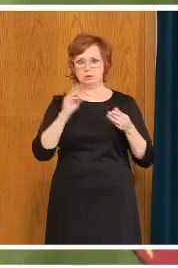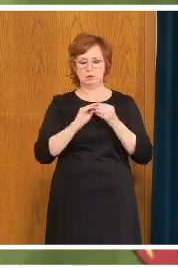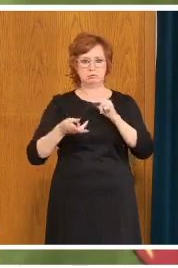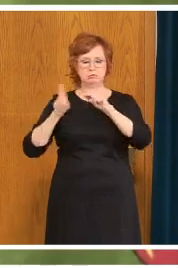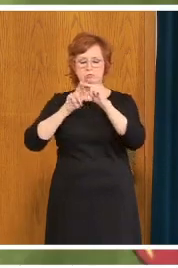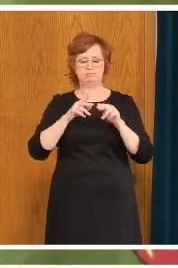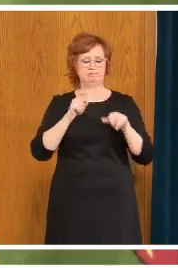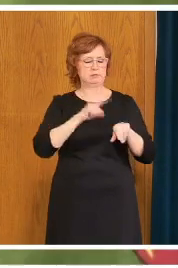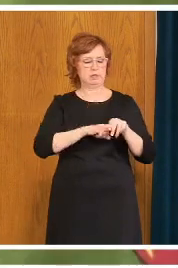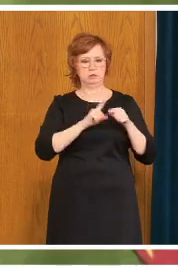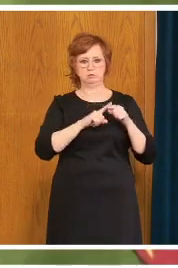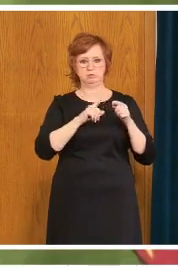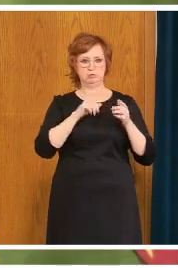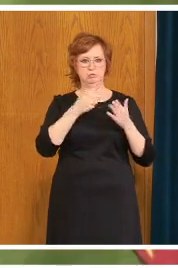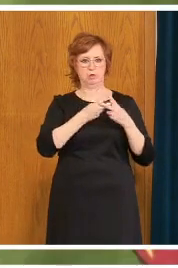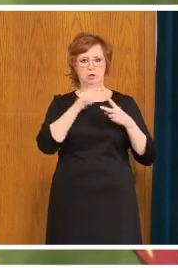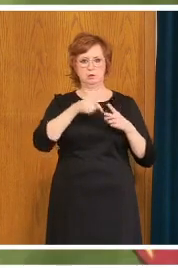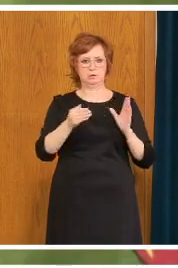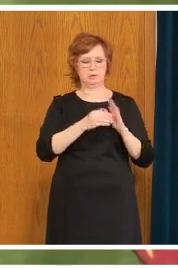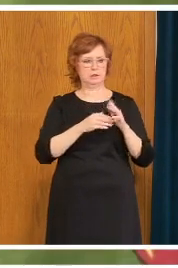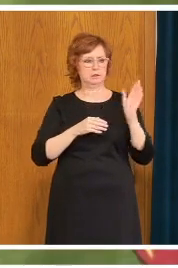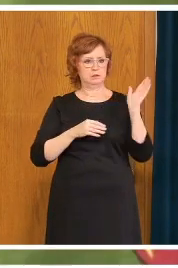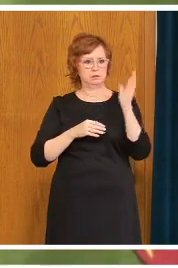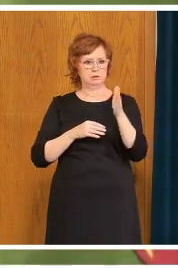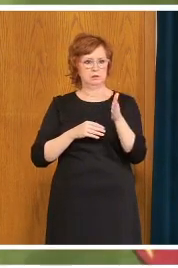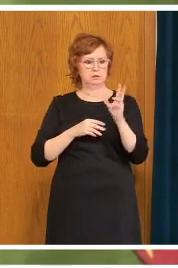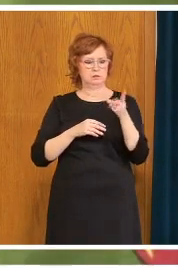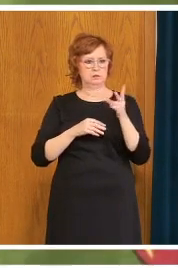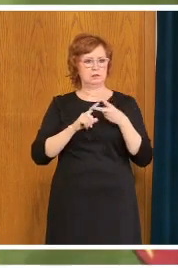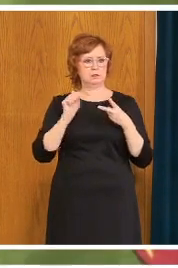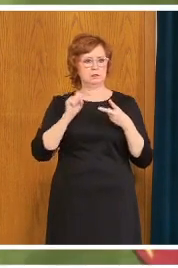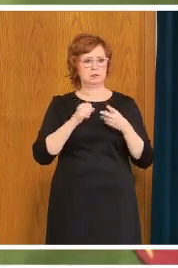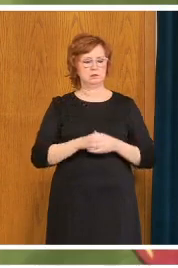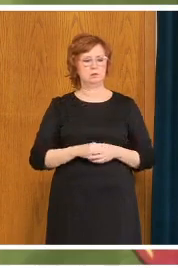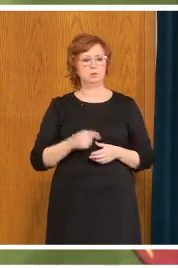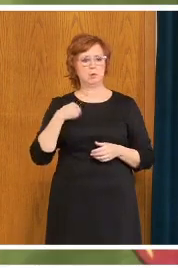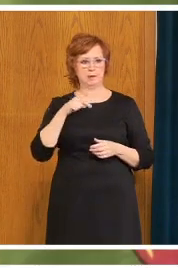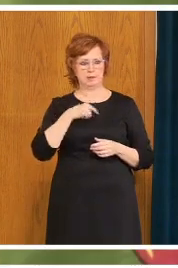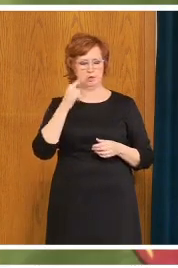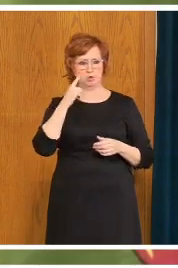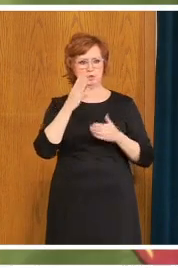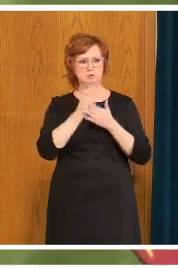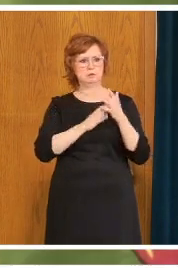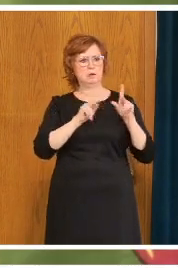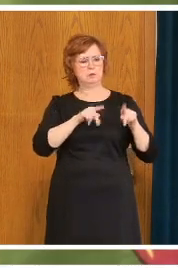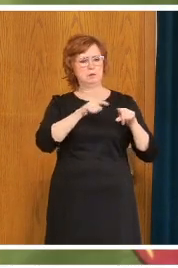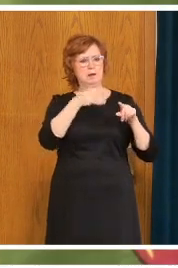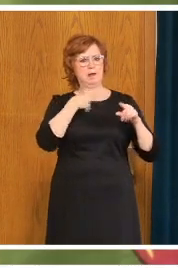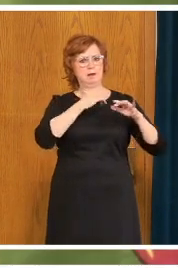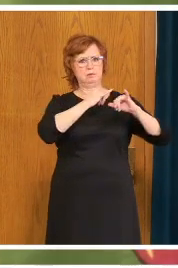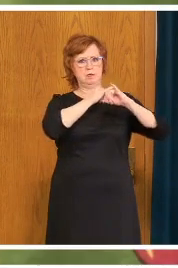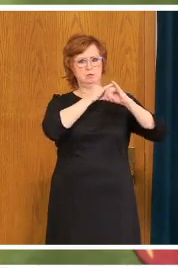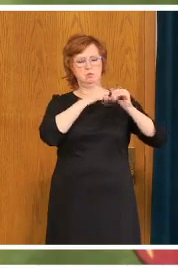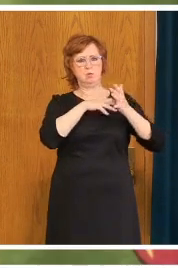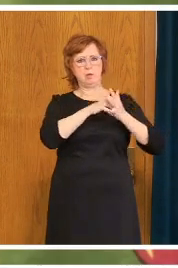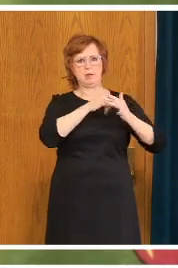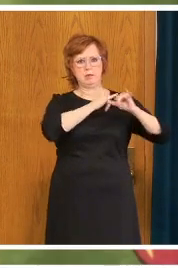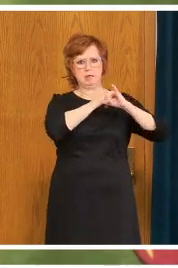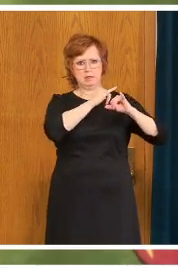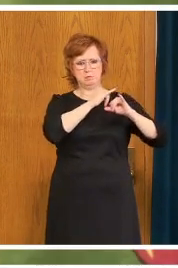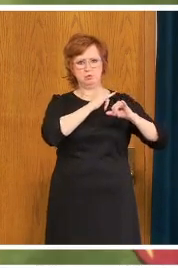Mark? Yes, on a different topic, we've heard from some immunocompromised individuals who had a vaccine appointment scheduled